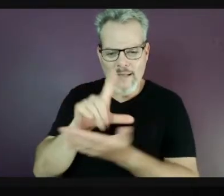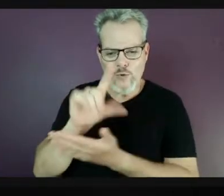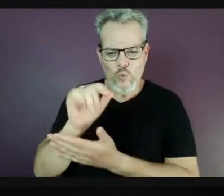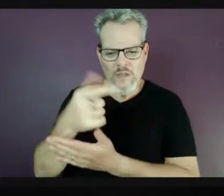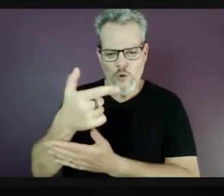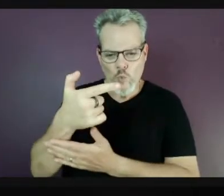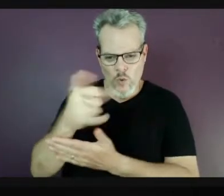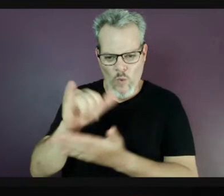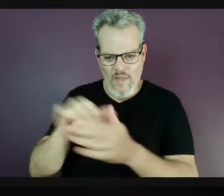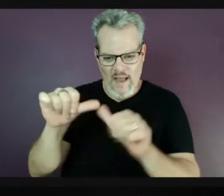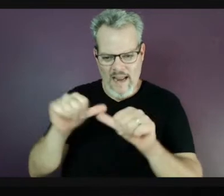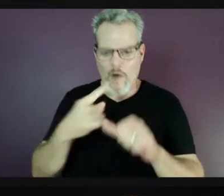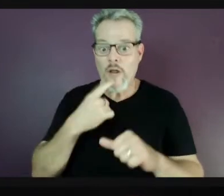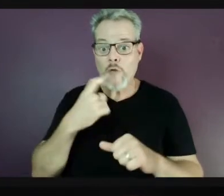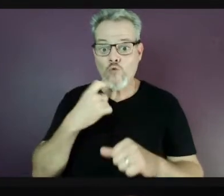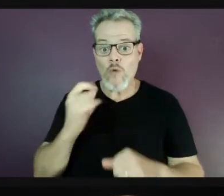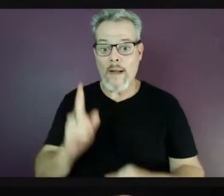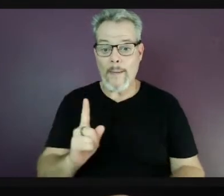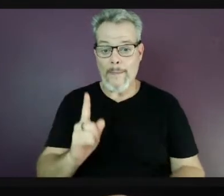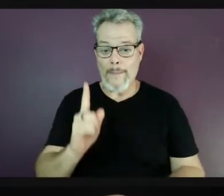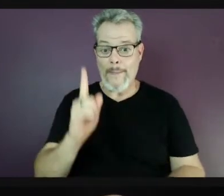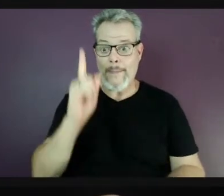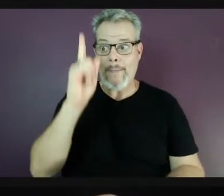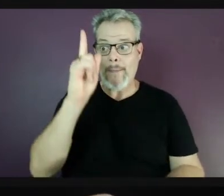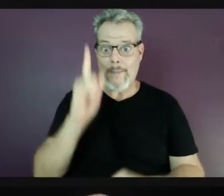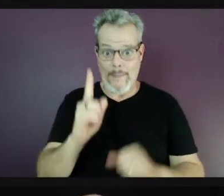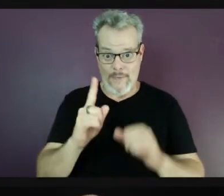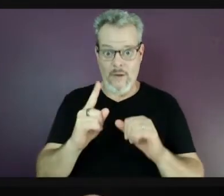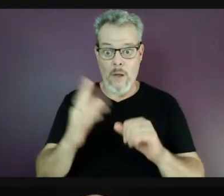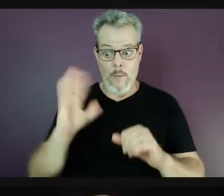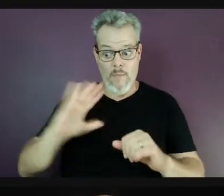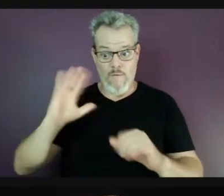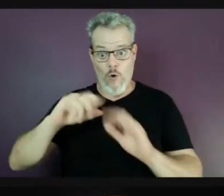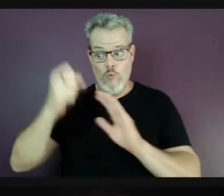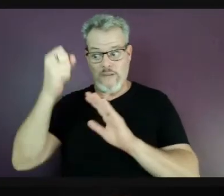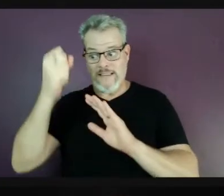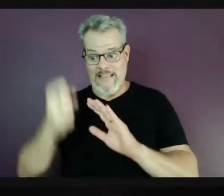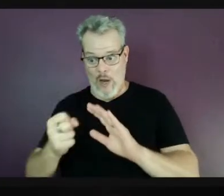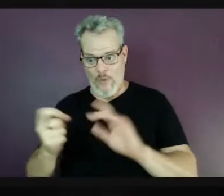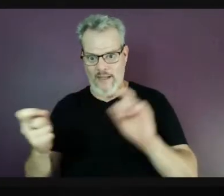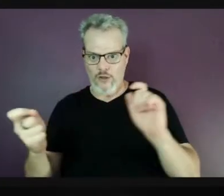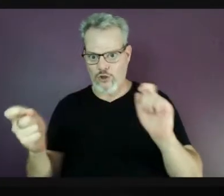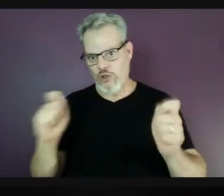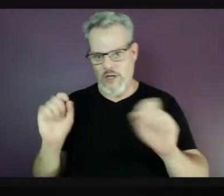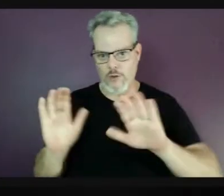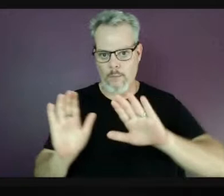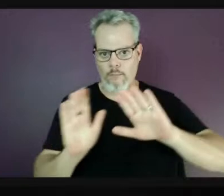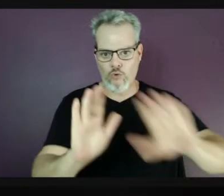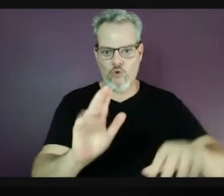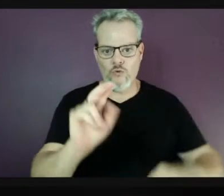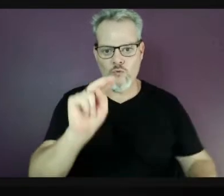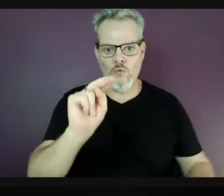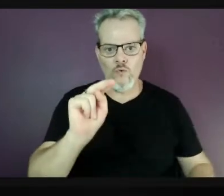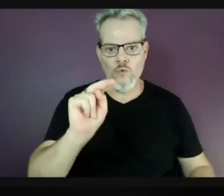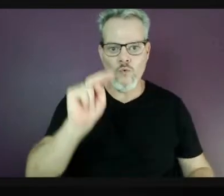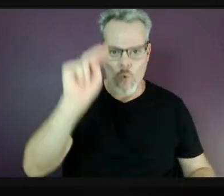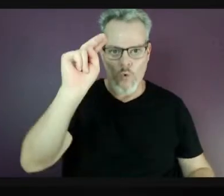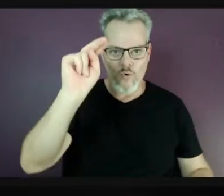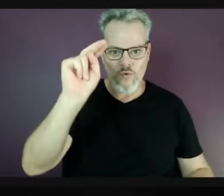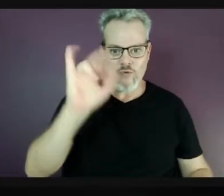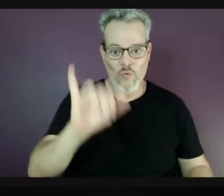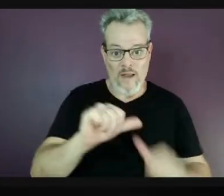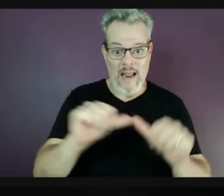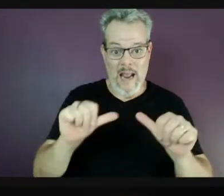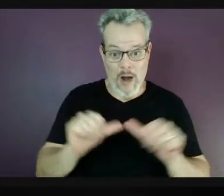there, these things were going south, turn around and start going north. So Makai Makapui starts going